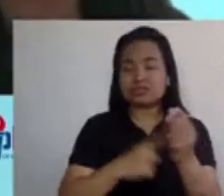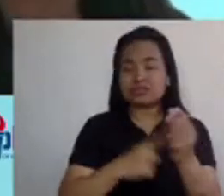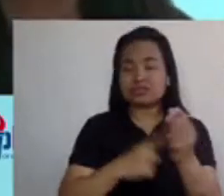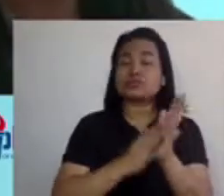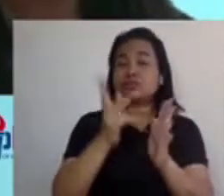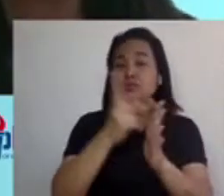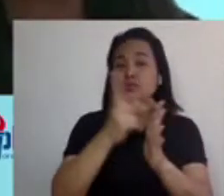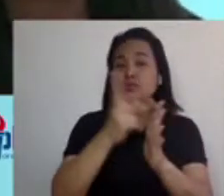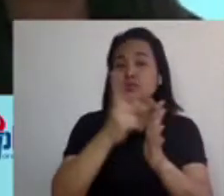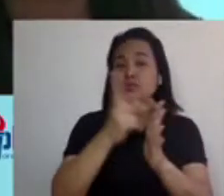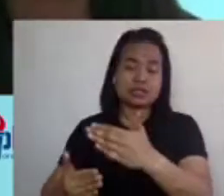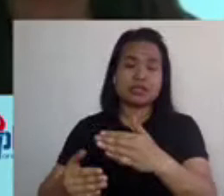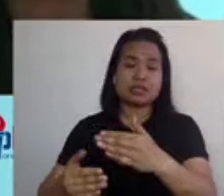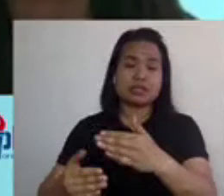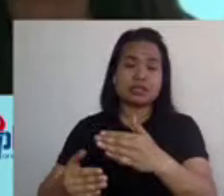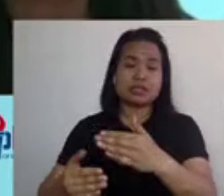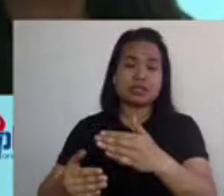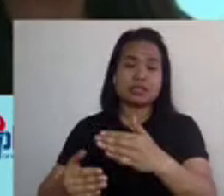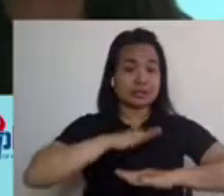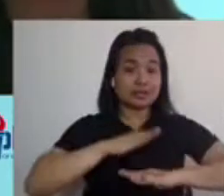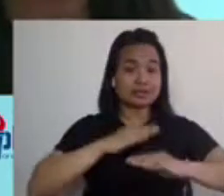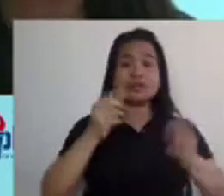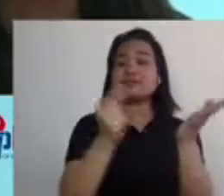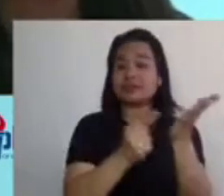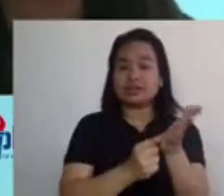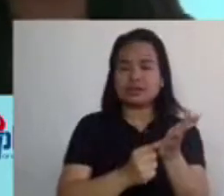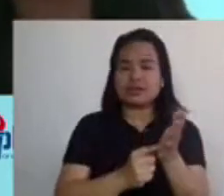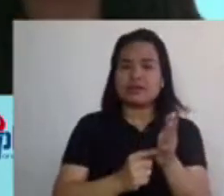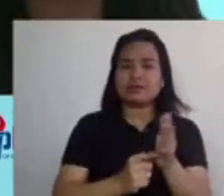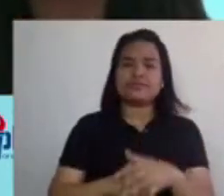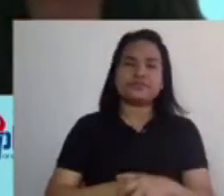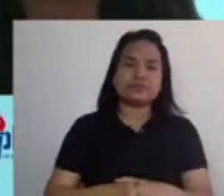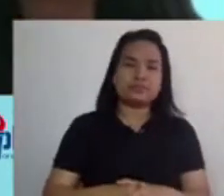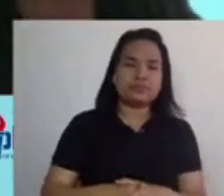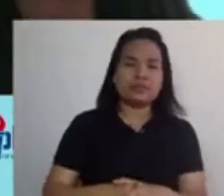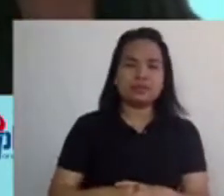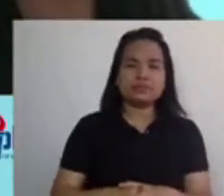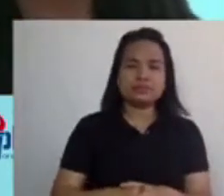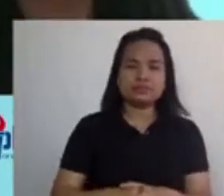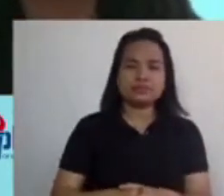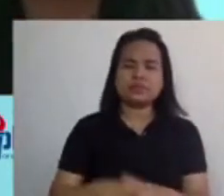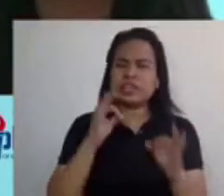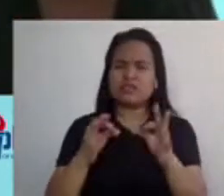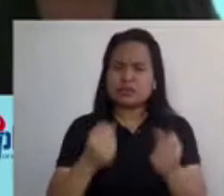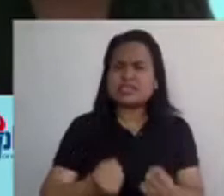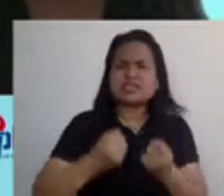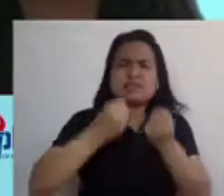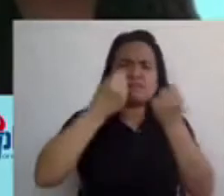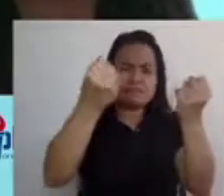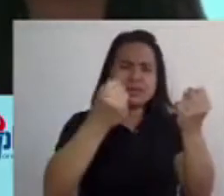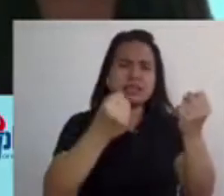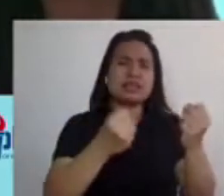rating. If you are able to submit minutes of subject area, grade level meeting on disseminating